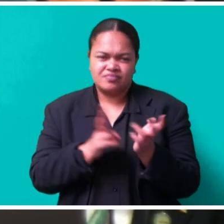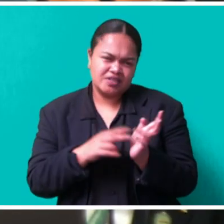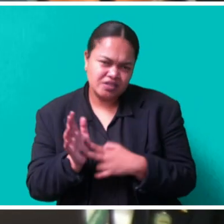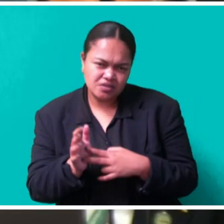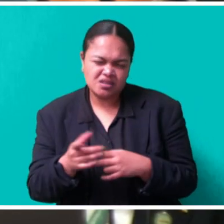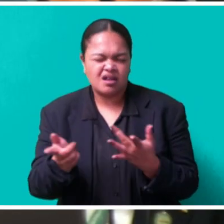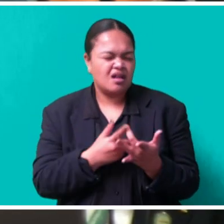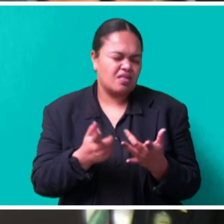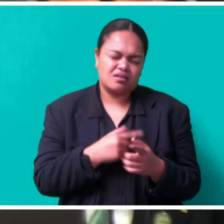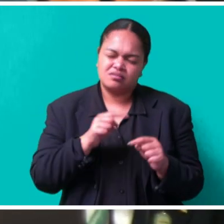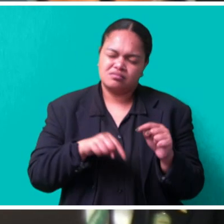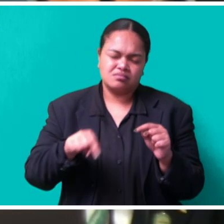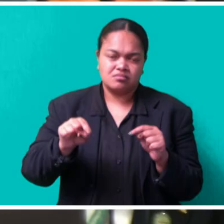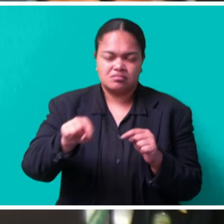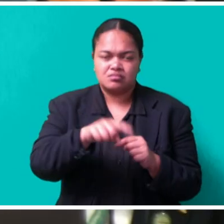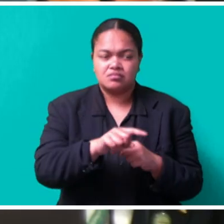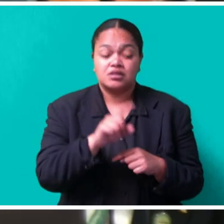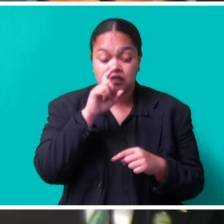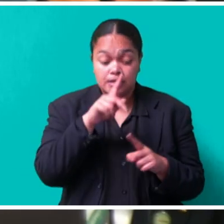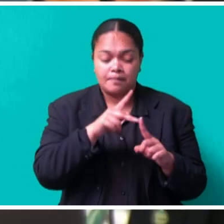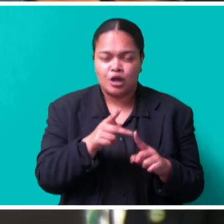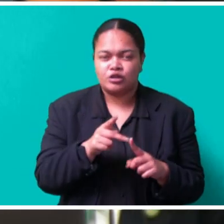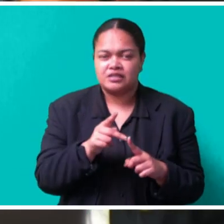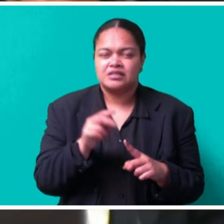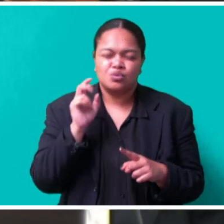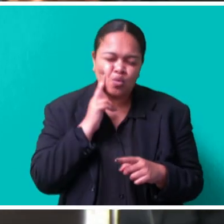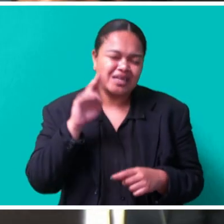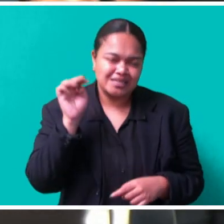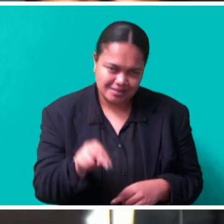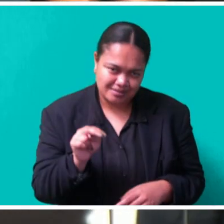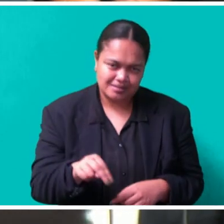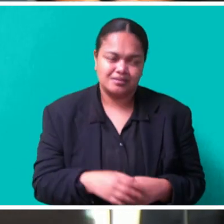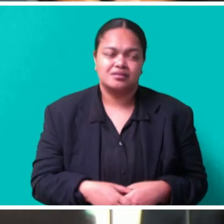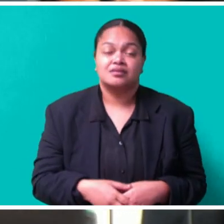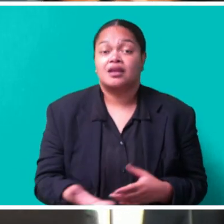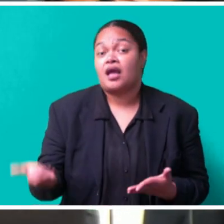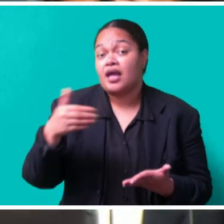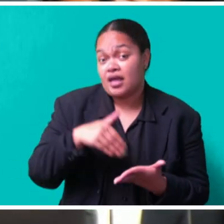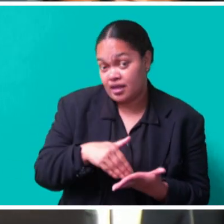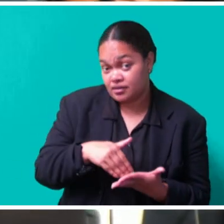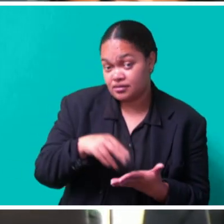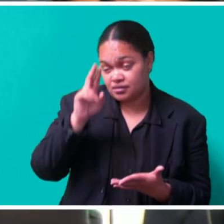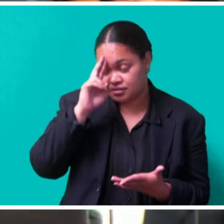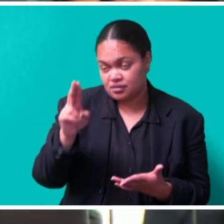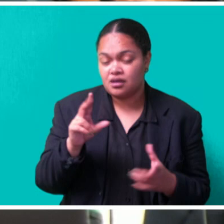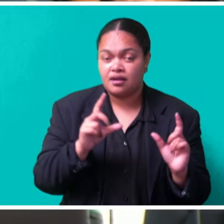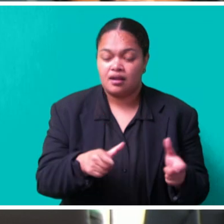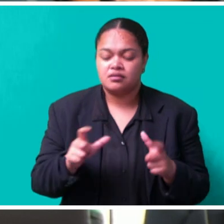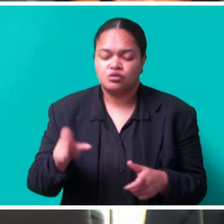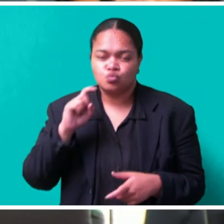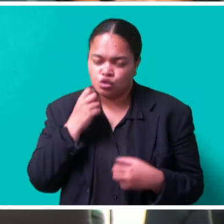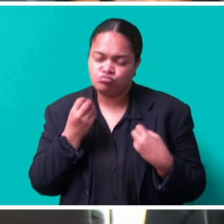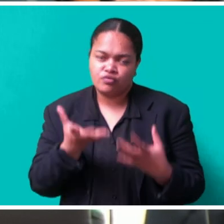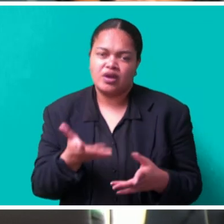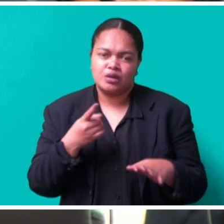critical sectors receive priority support where necessary. In addition, Mr. Speaker, sir, the clusters will provide